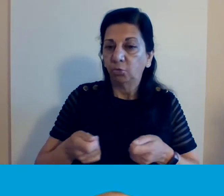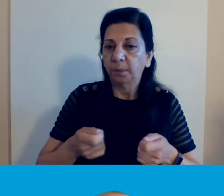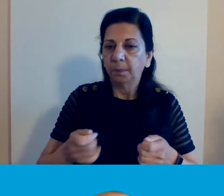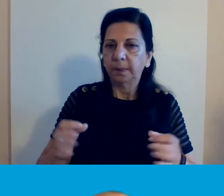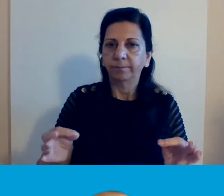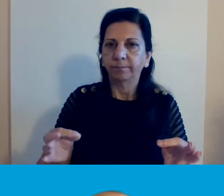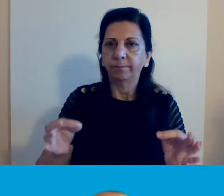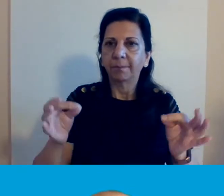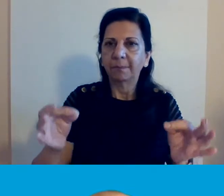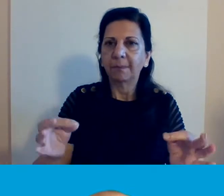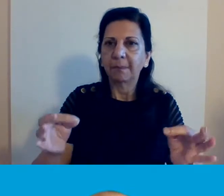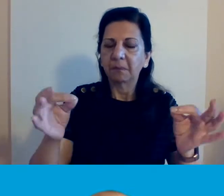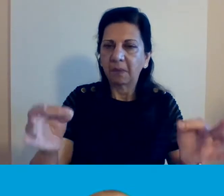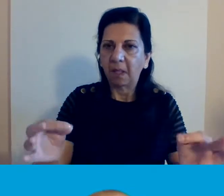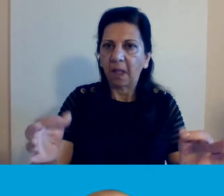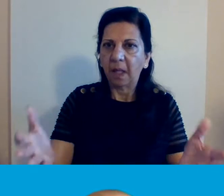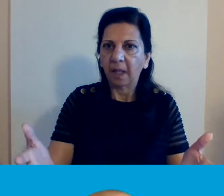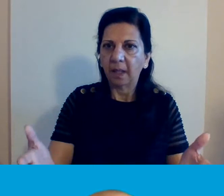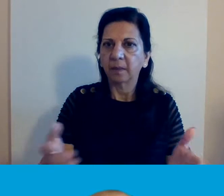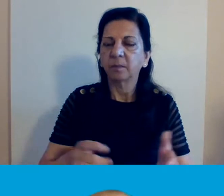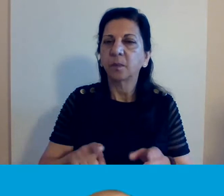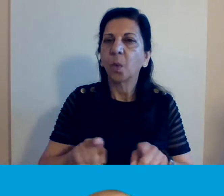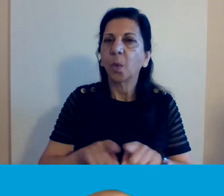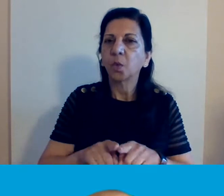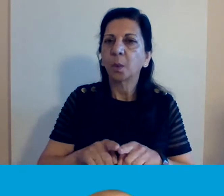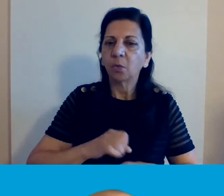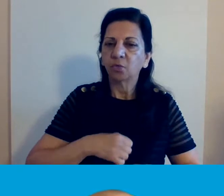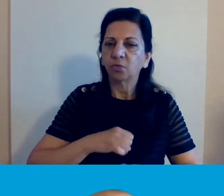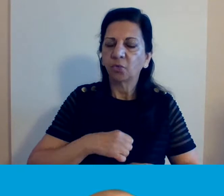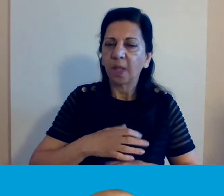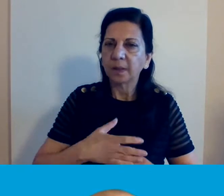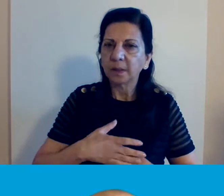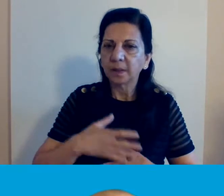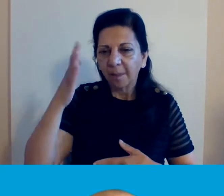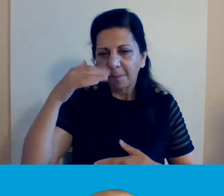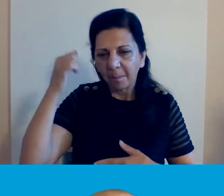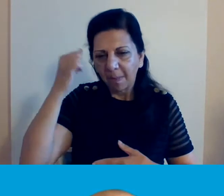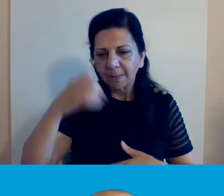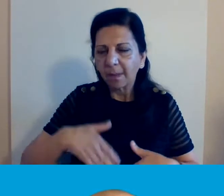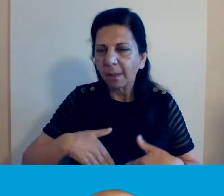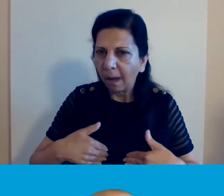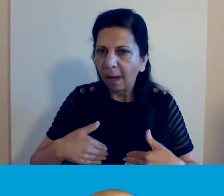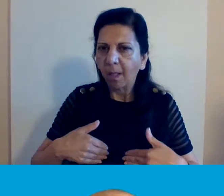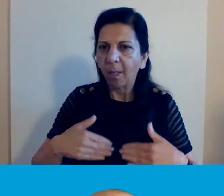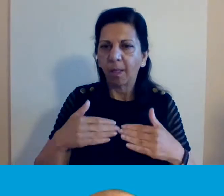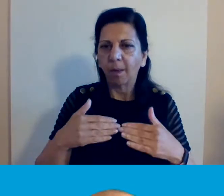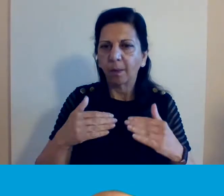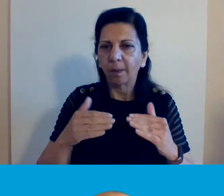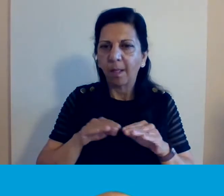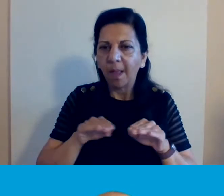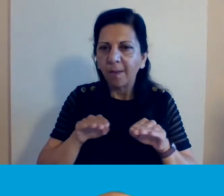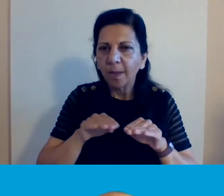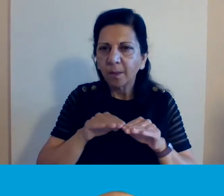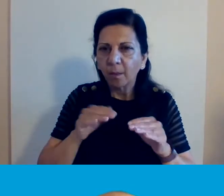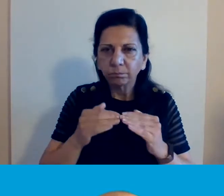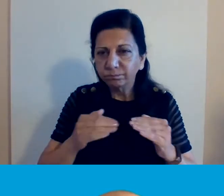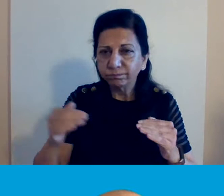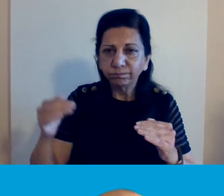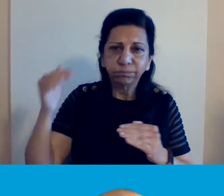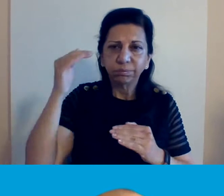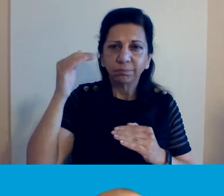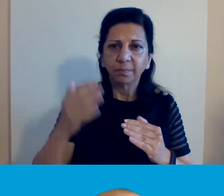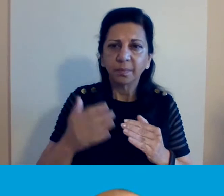and also about stress and mental health levels, which I think we're all seeing both in our lives and at work.